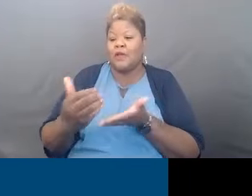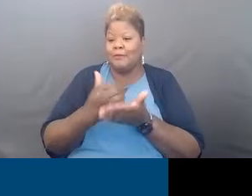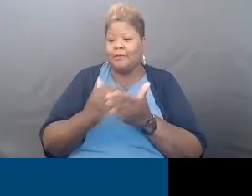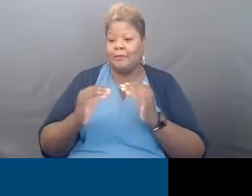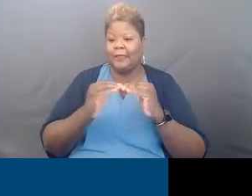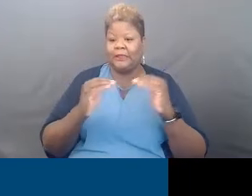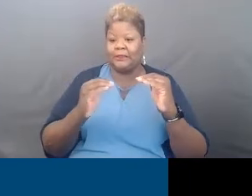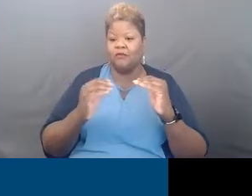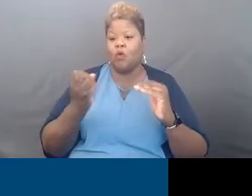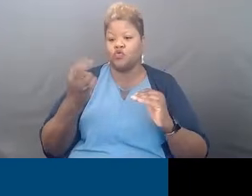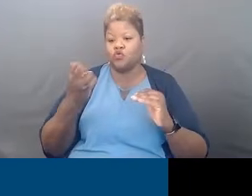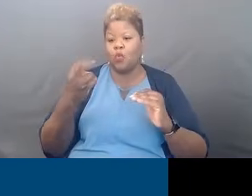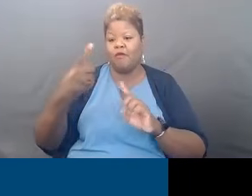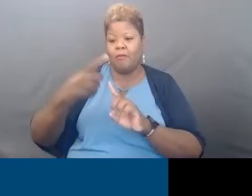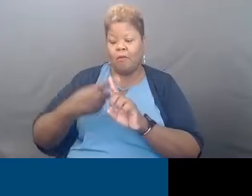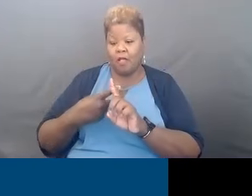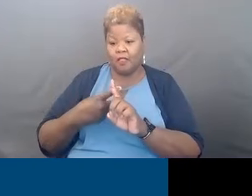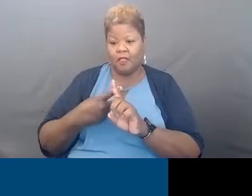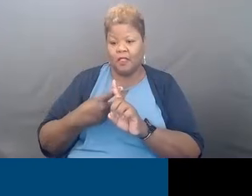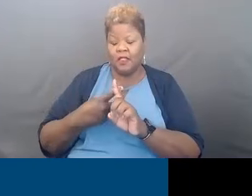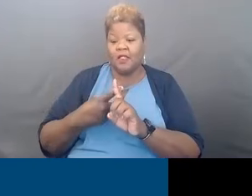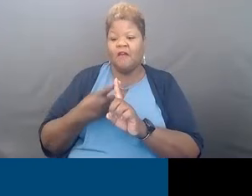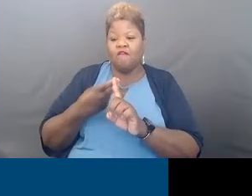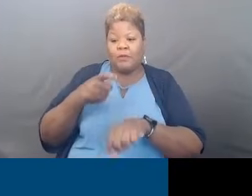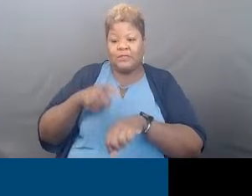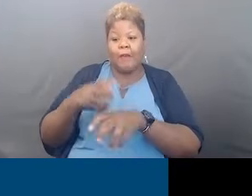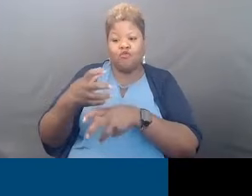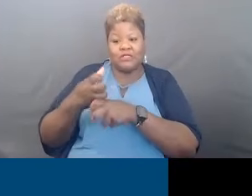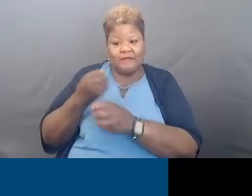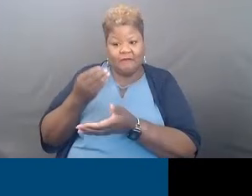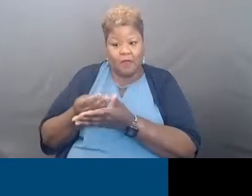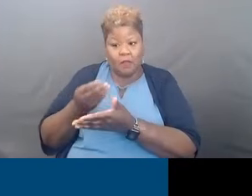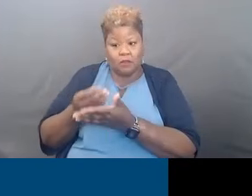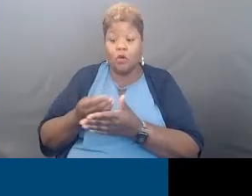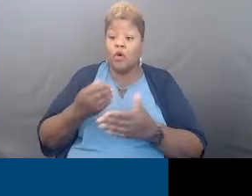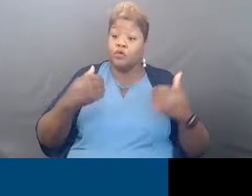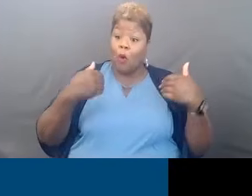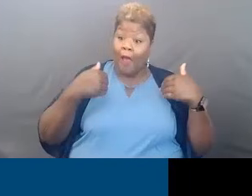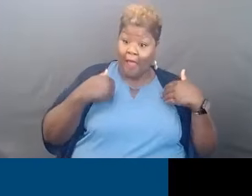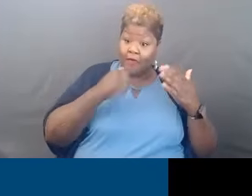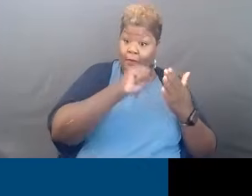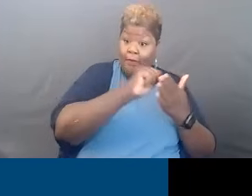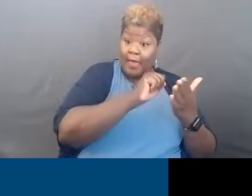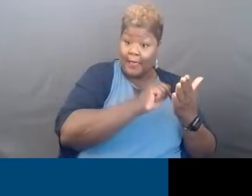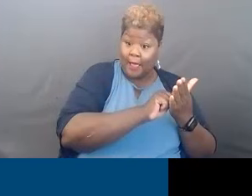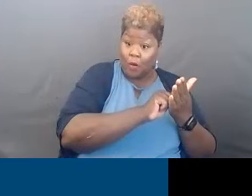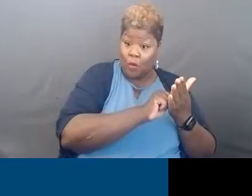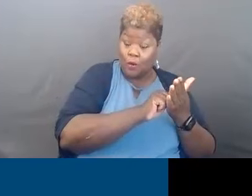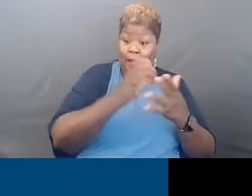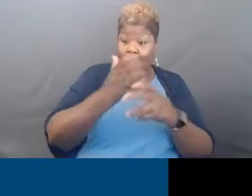a 12-month period following the receipt of the funds. So if I have an ABLE account and I receive a stimulus